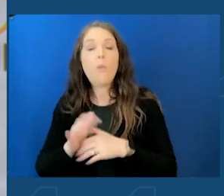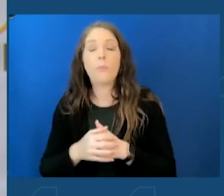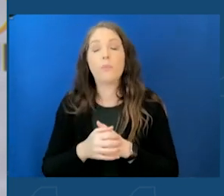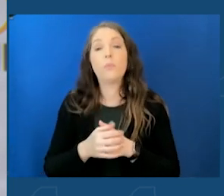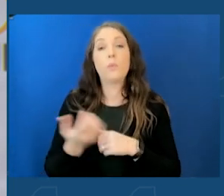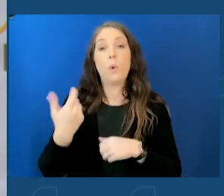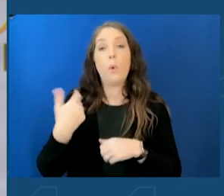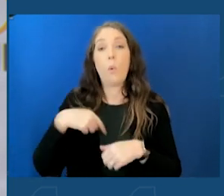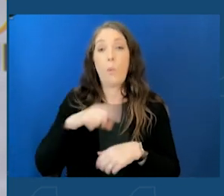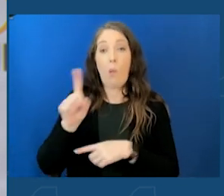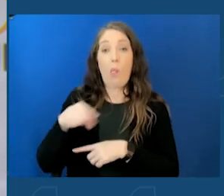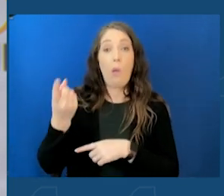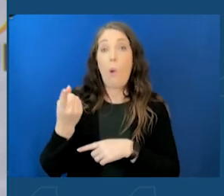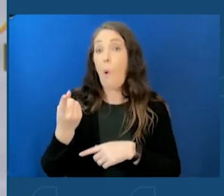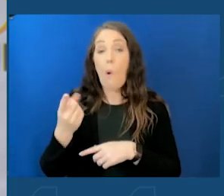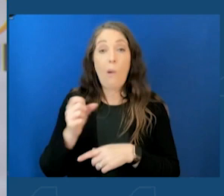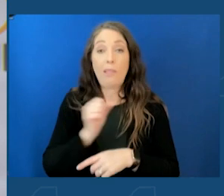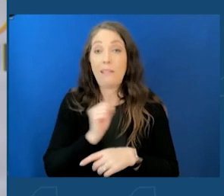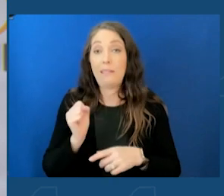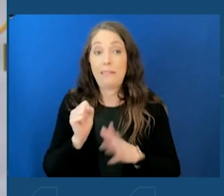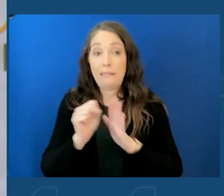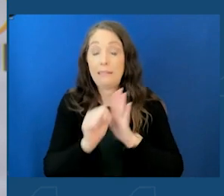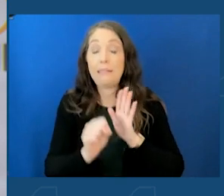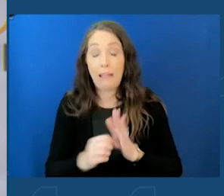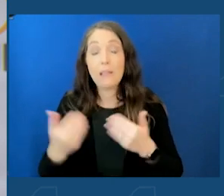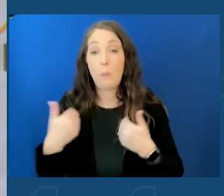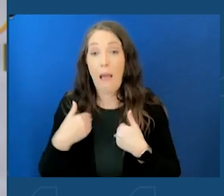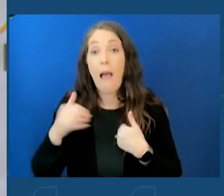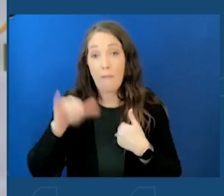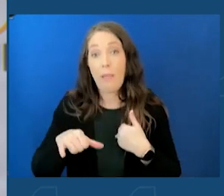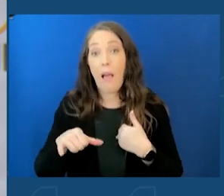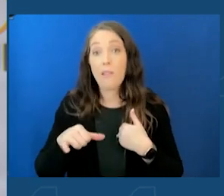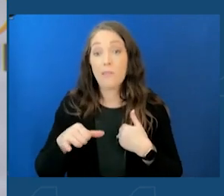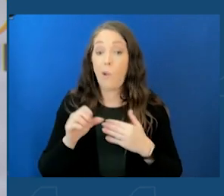violence as well. So that is how New York State is leading.